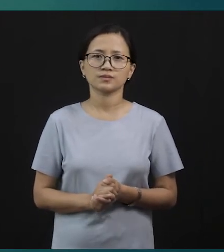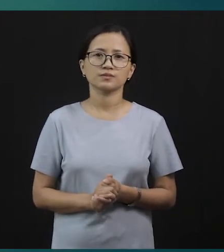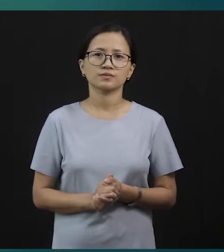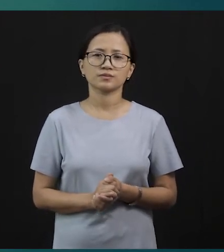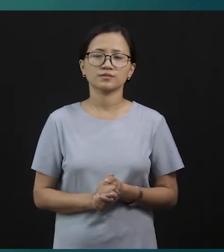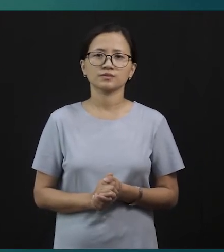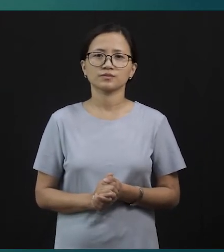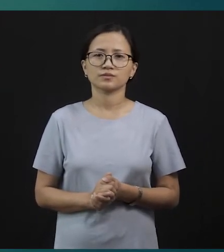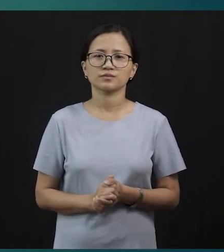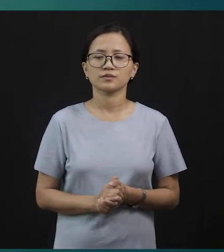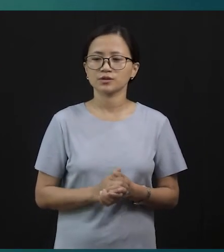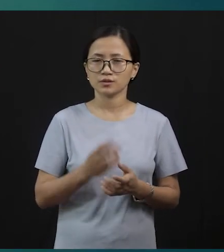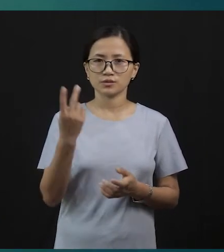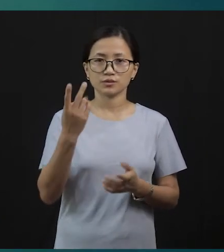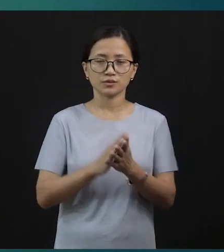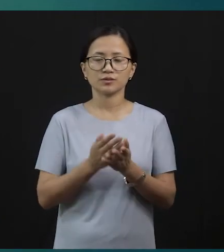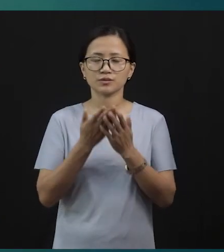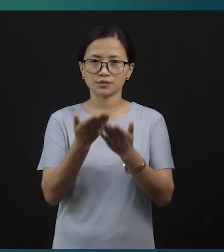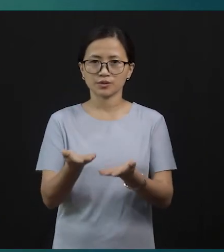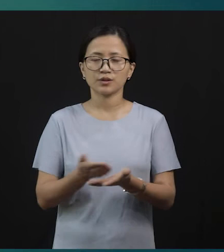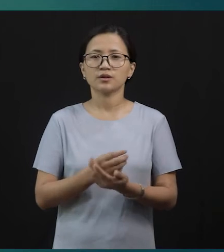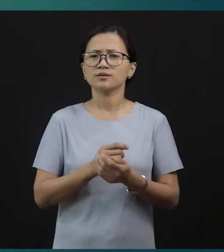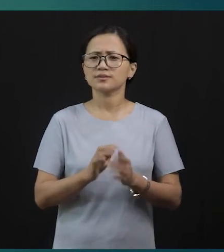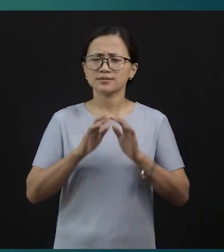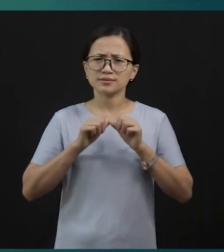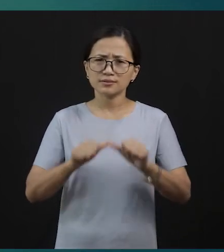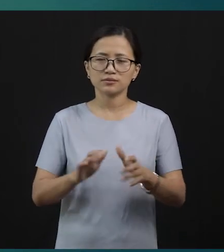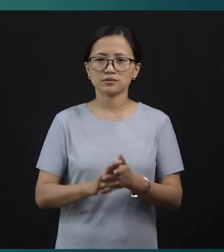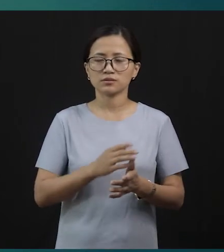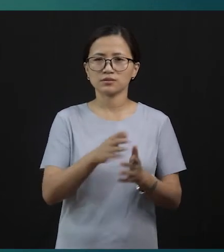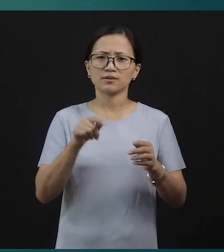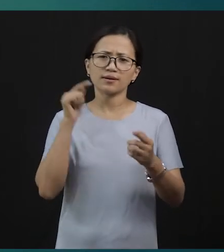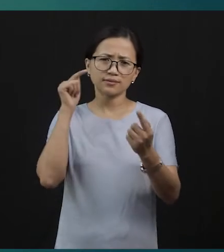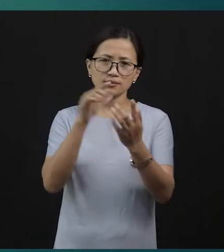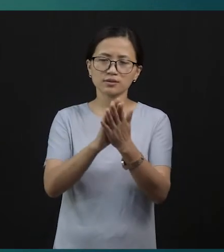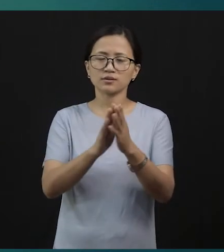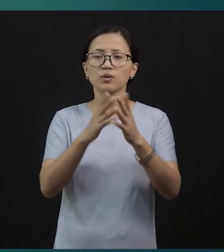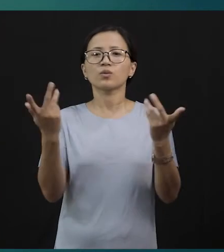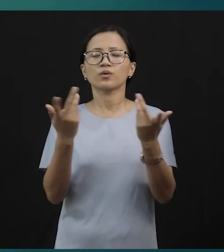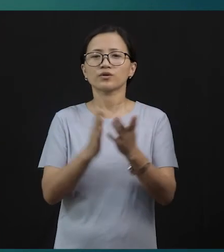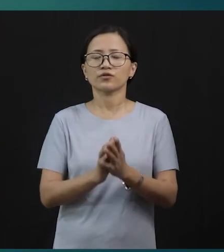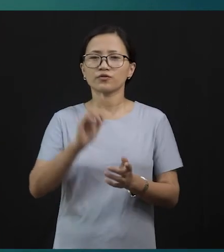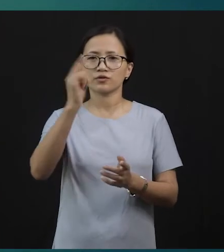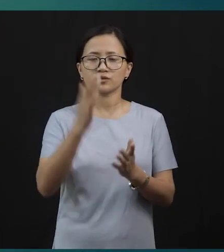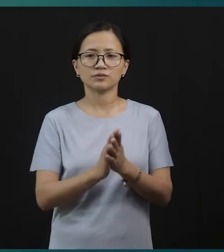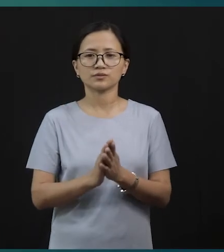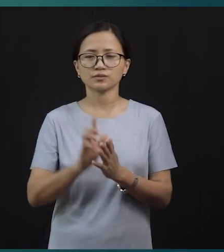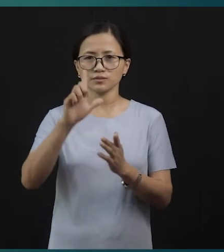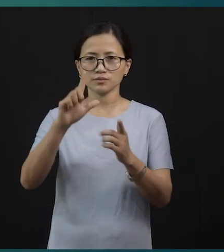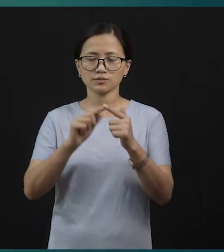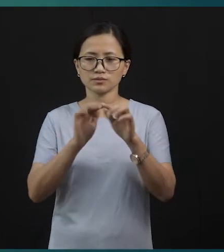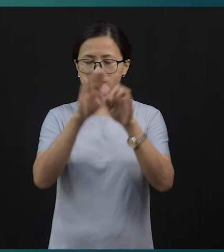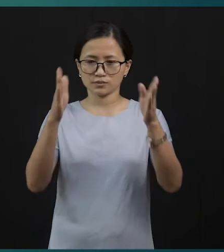It stood there and is still standing there in the exact place where the first letterbox was used. The